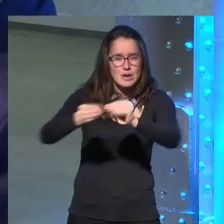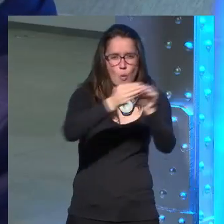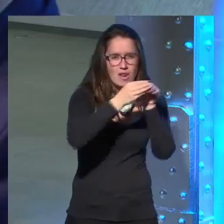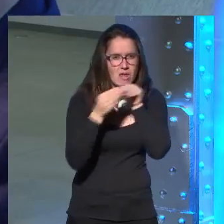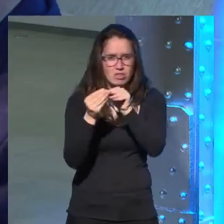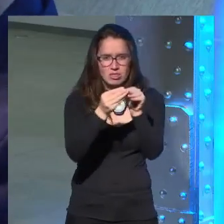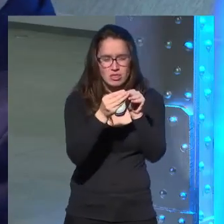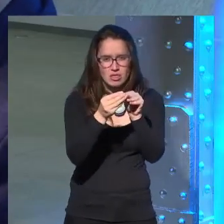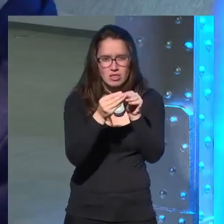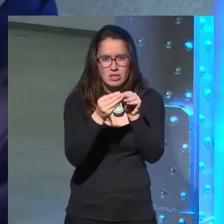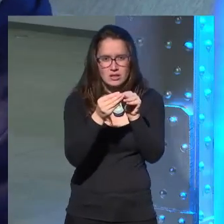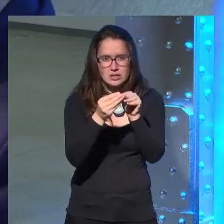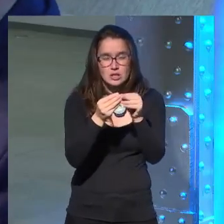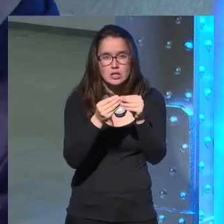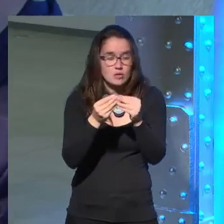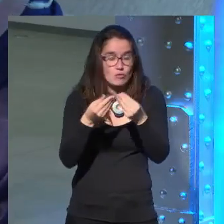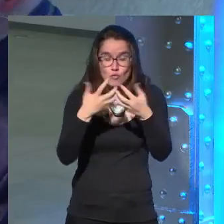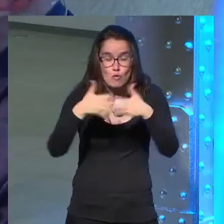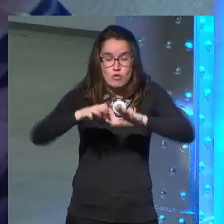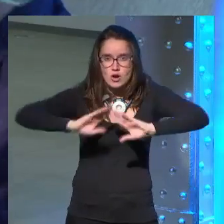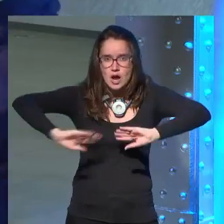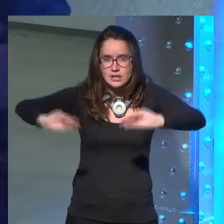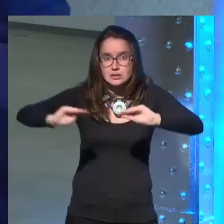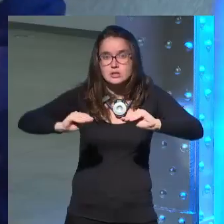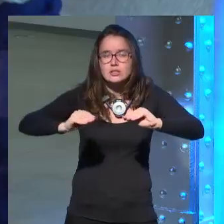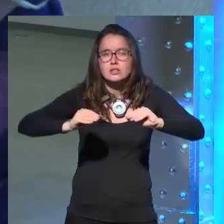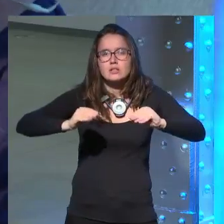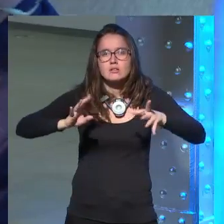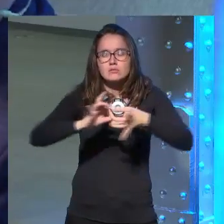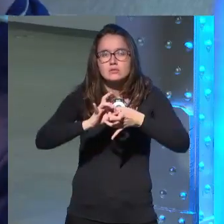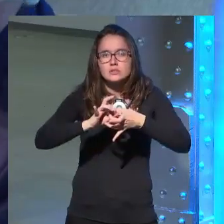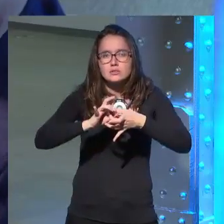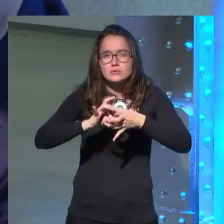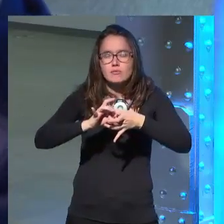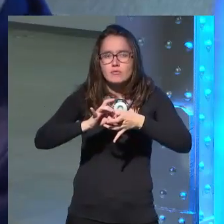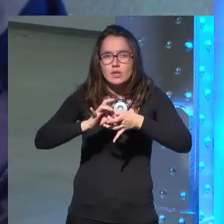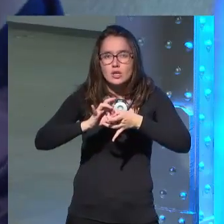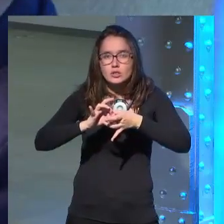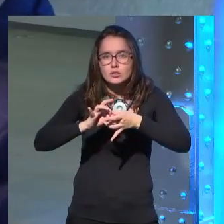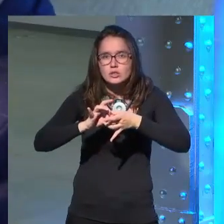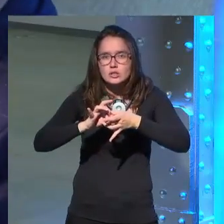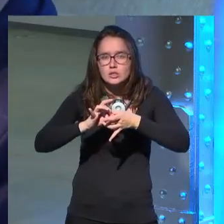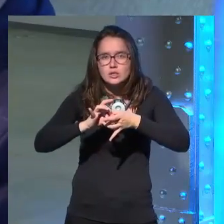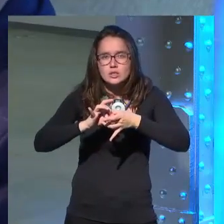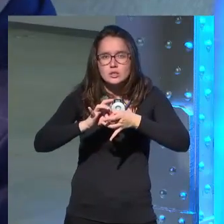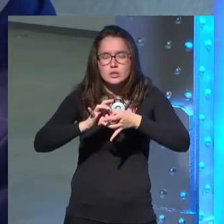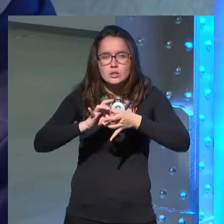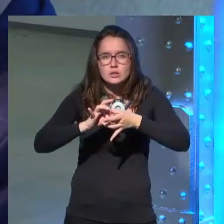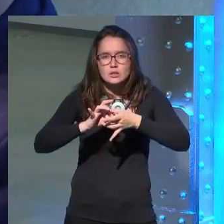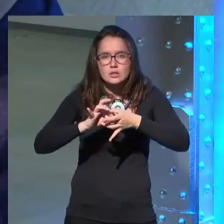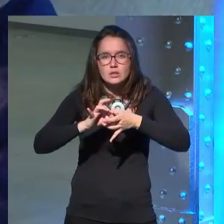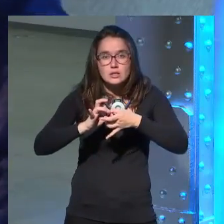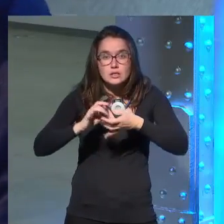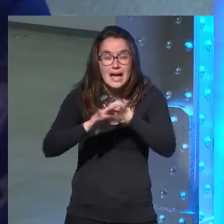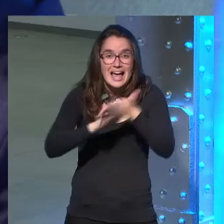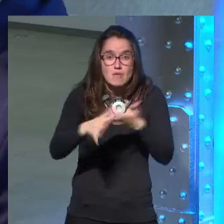fact, one of the big questions in the book is about consciousness. Is your consciousness anything like my